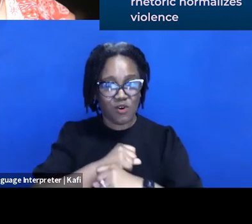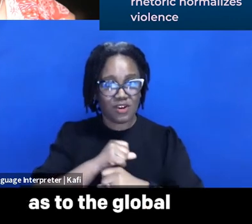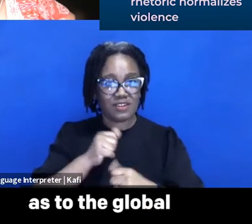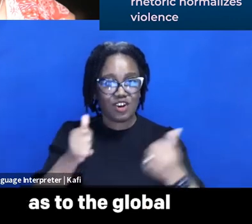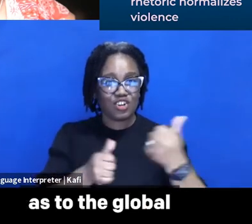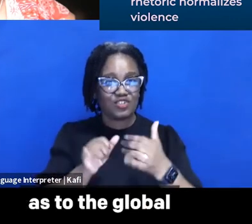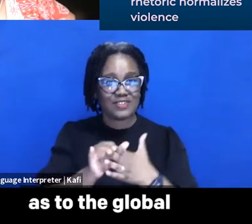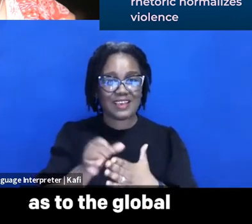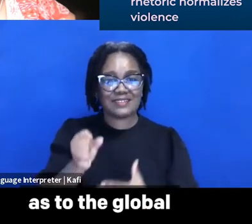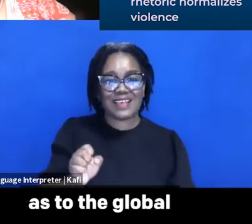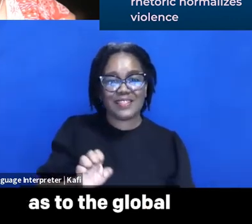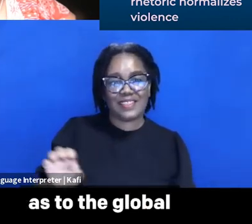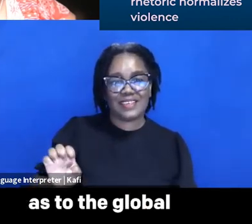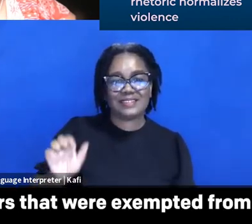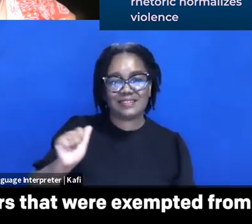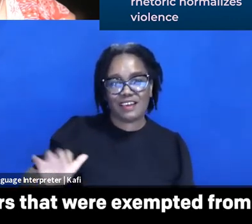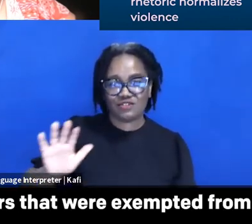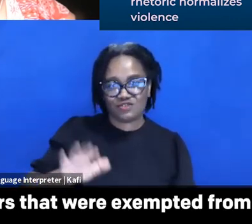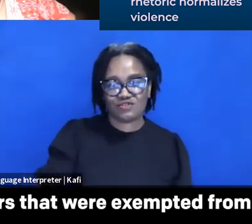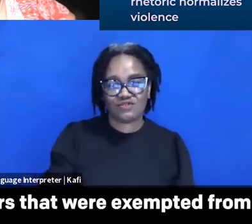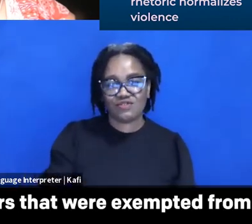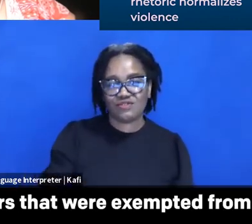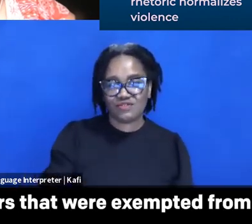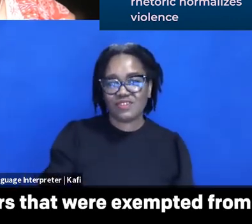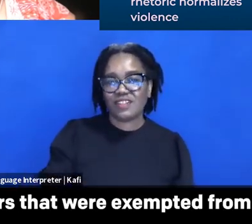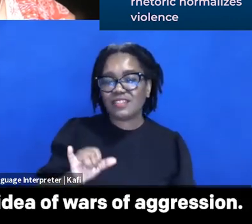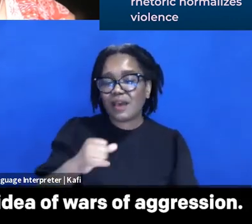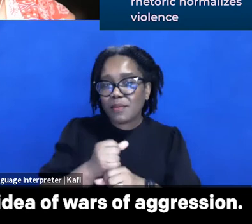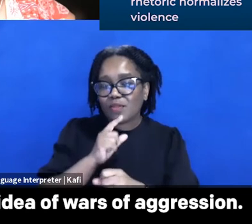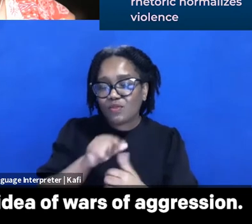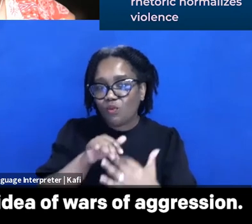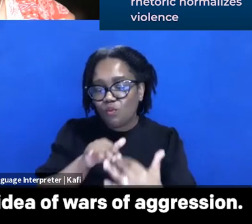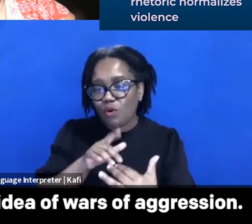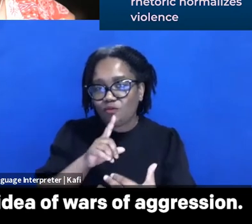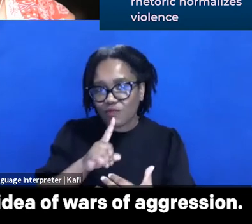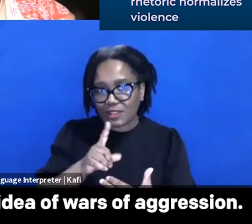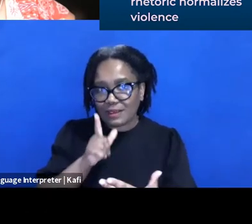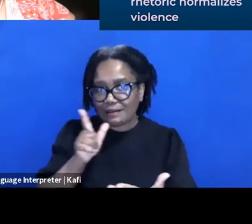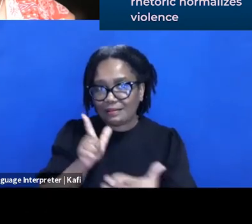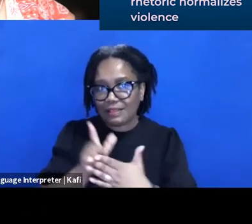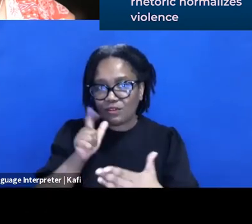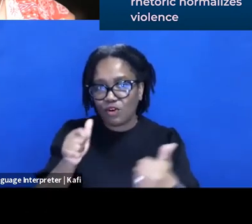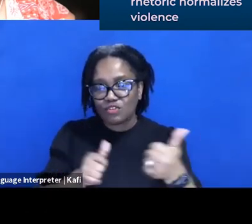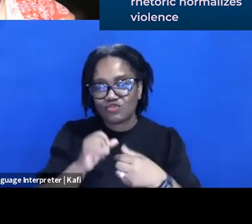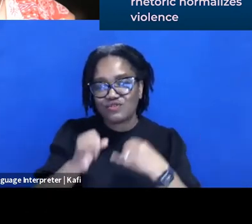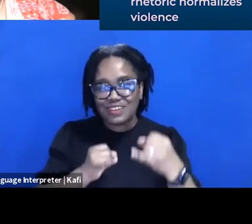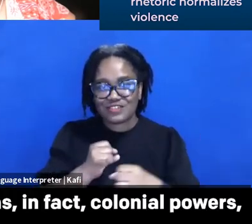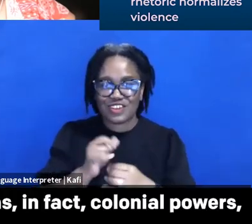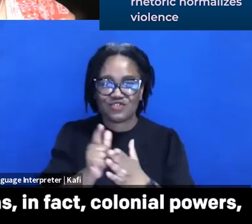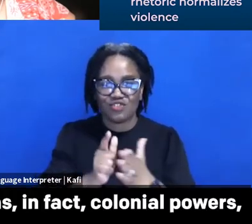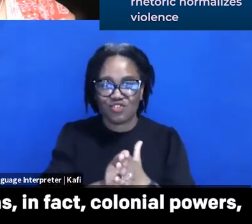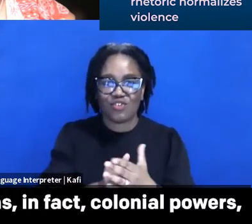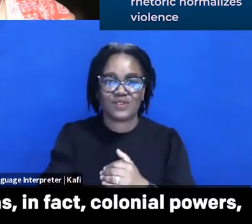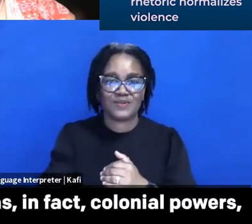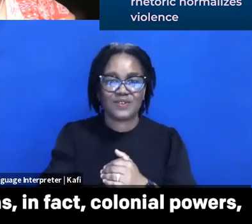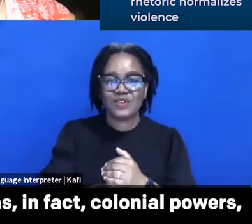guesses as to the global powers that were exempted from this idea of wars of aggression. It